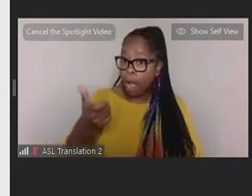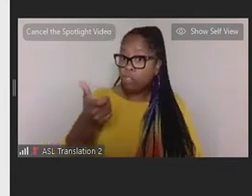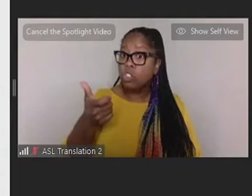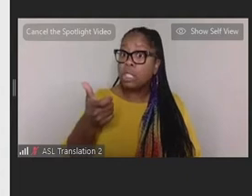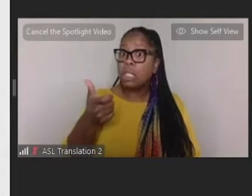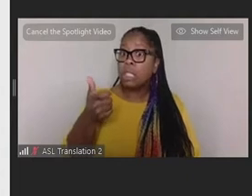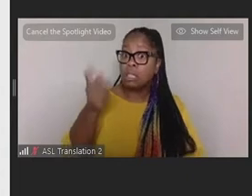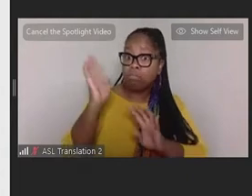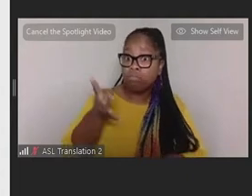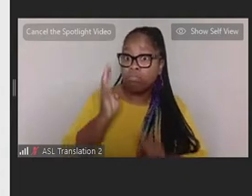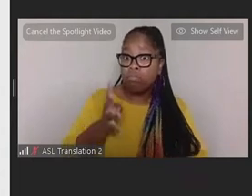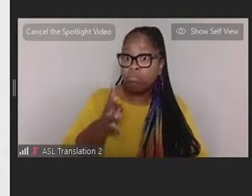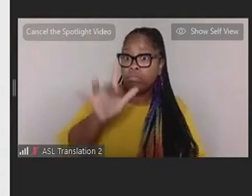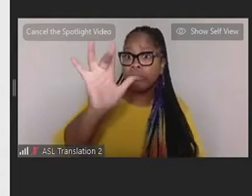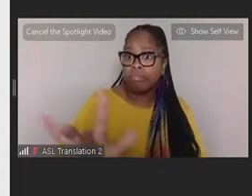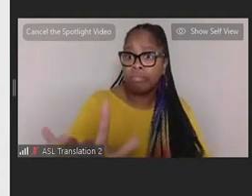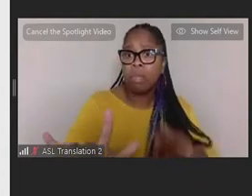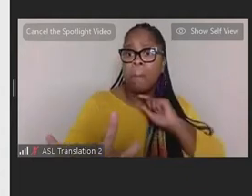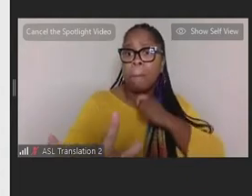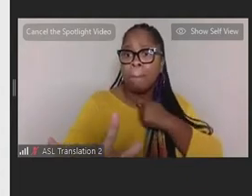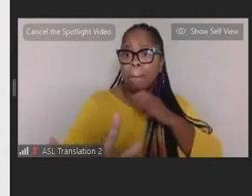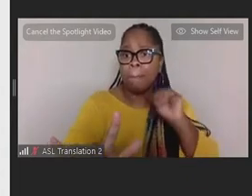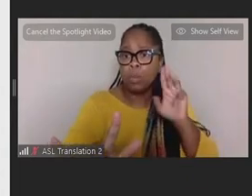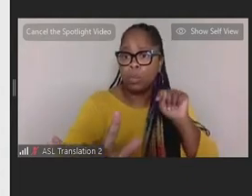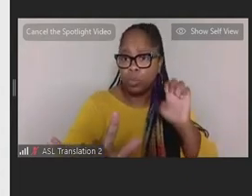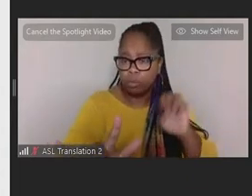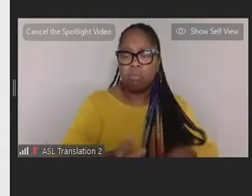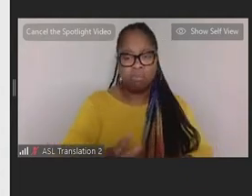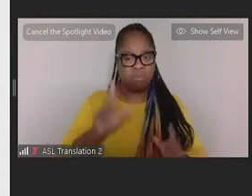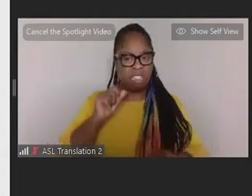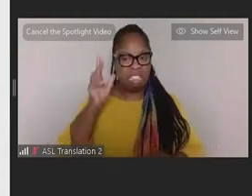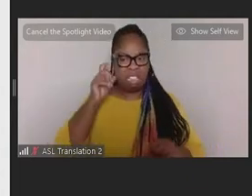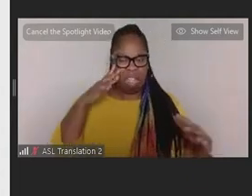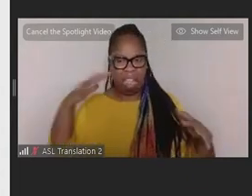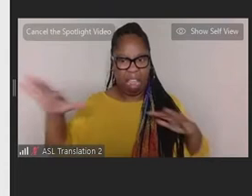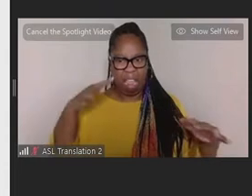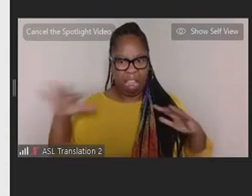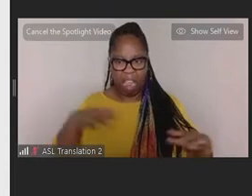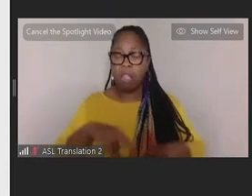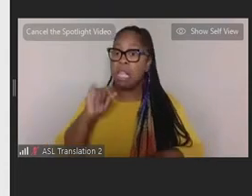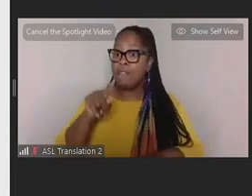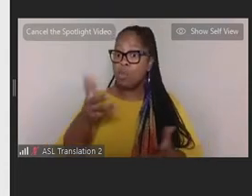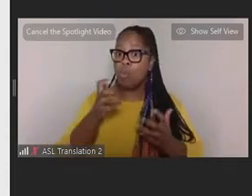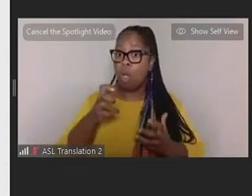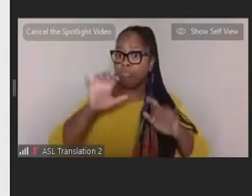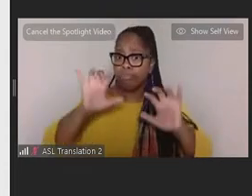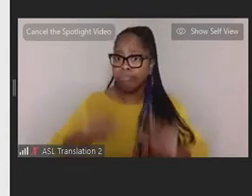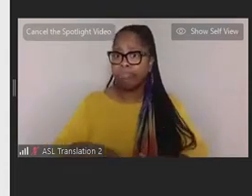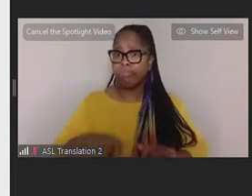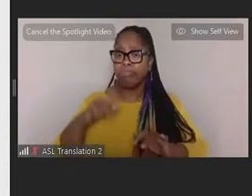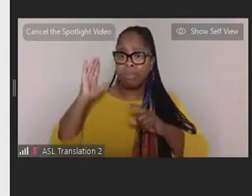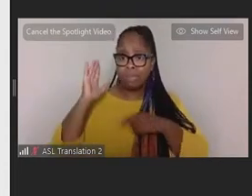your testimony. Otherwise, you'll hear an echo. If you wish to submit written testimony, it should be submitted to the Department